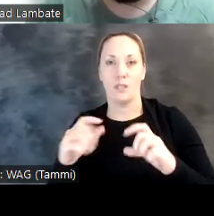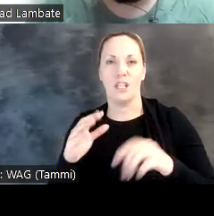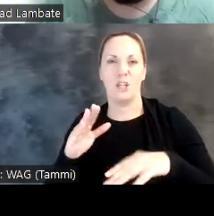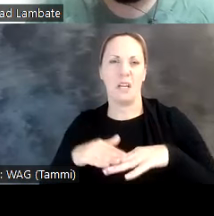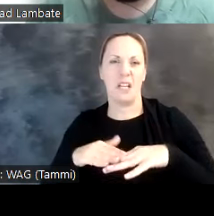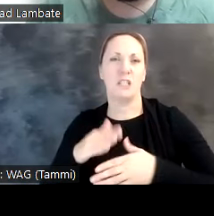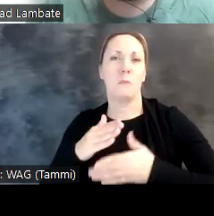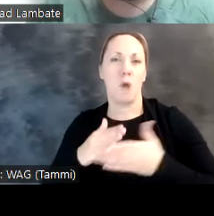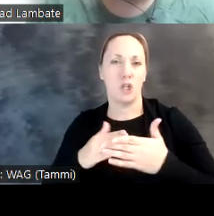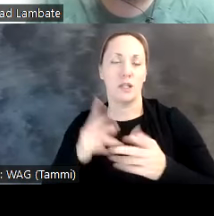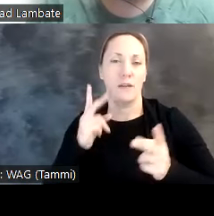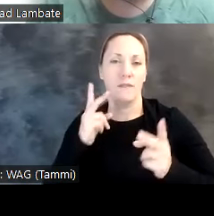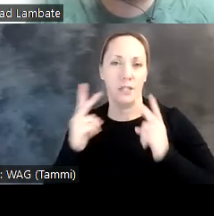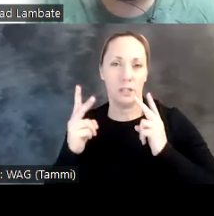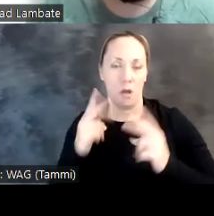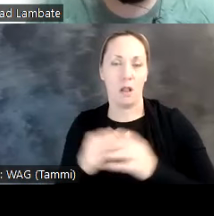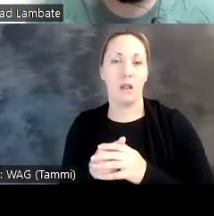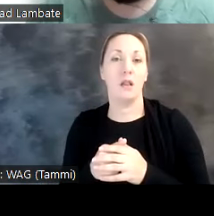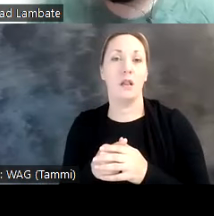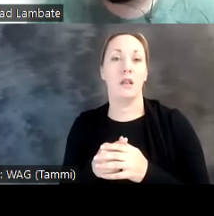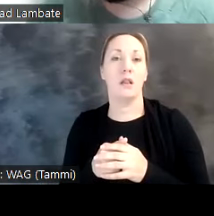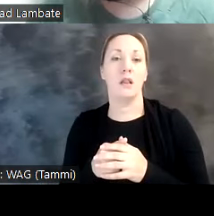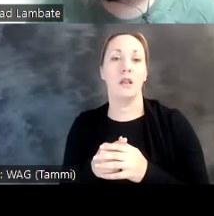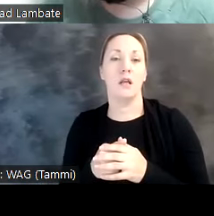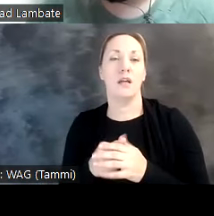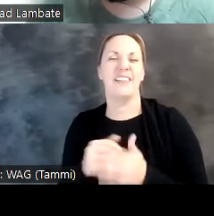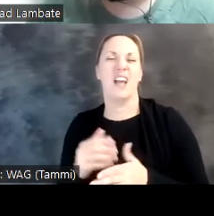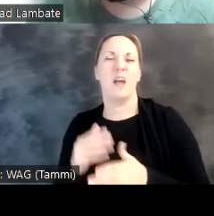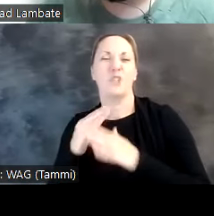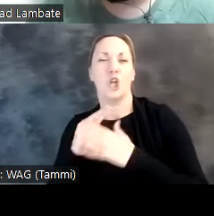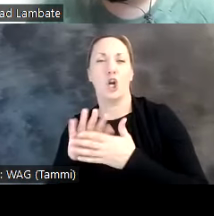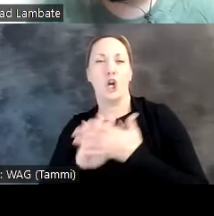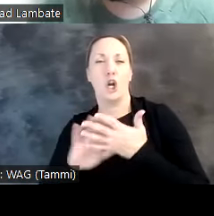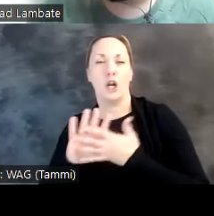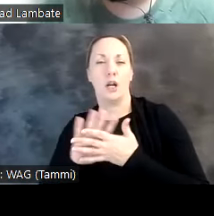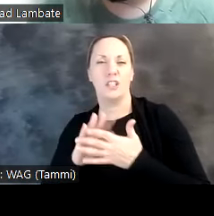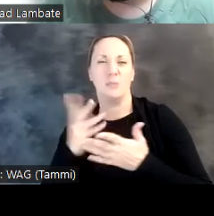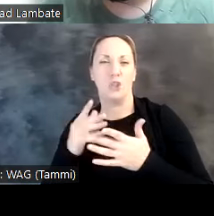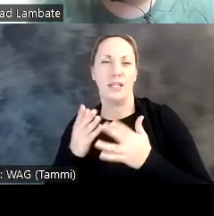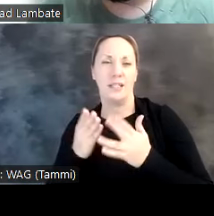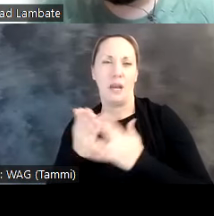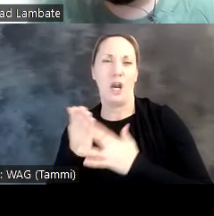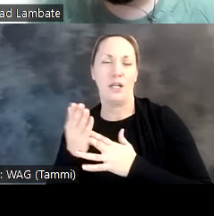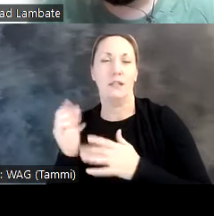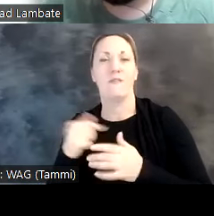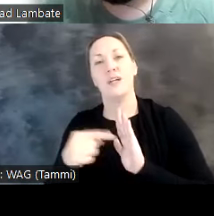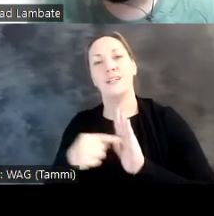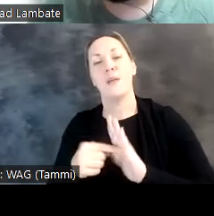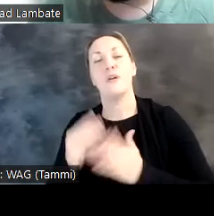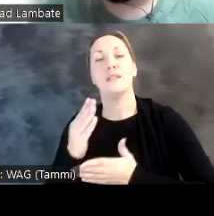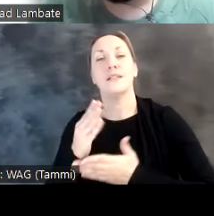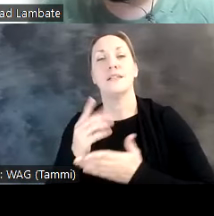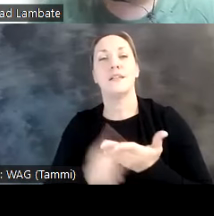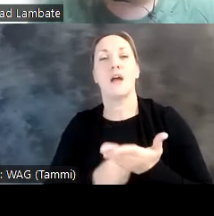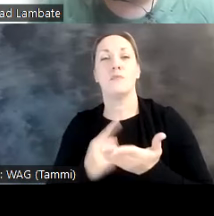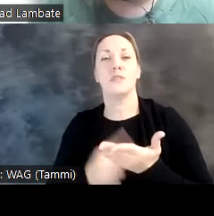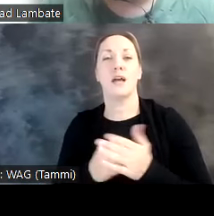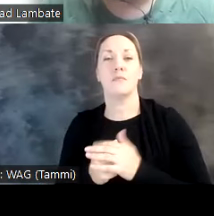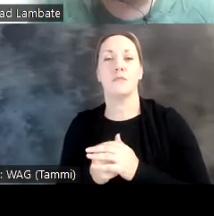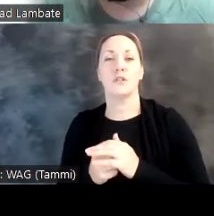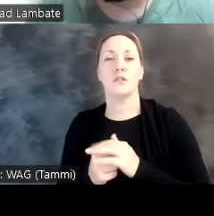partially visible. The obscuring content, if it is semi-transparent, like for example, sometimes there are